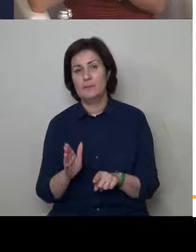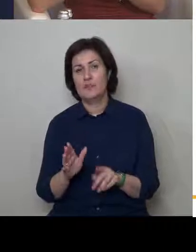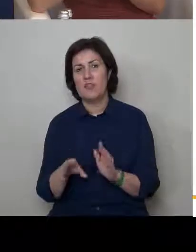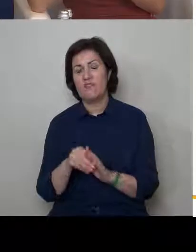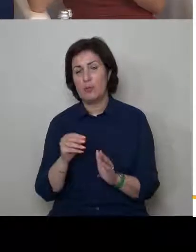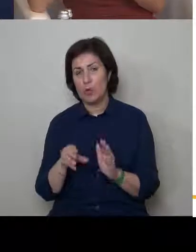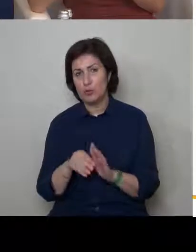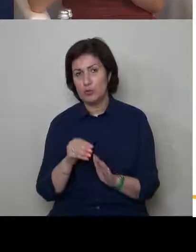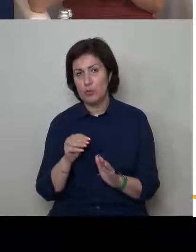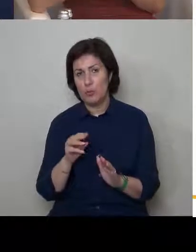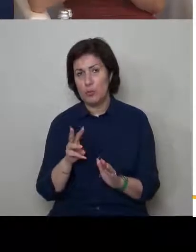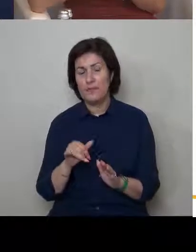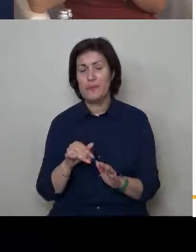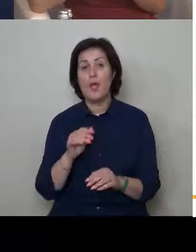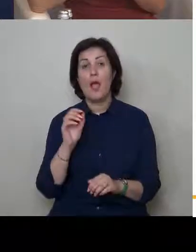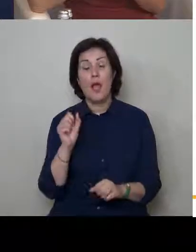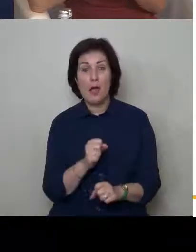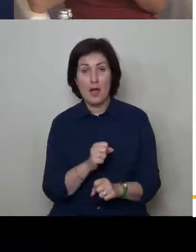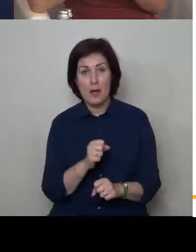criminal code